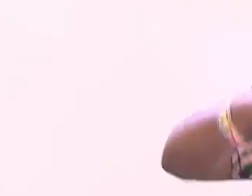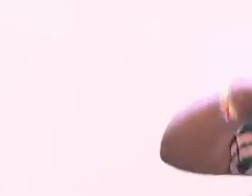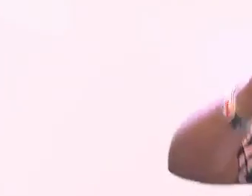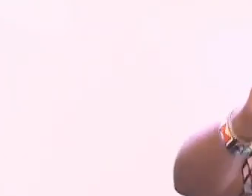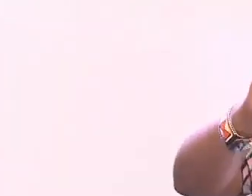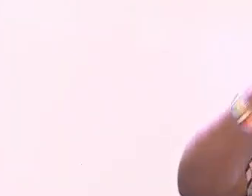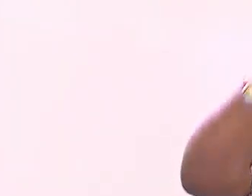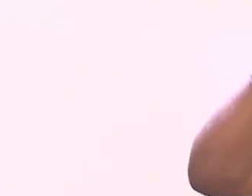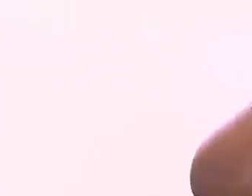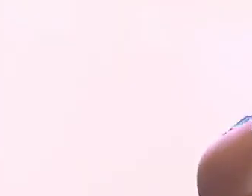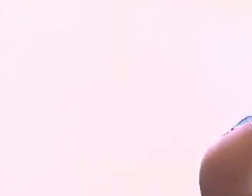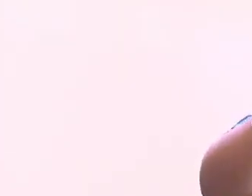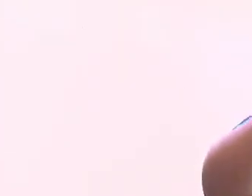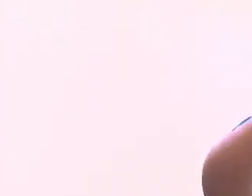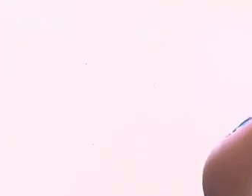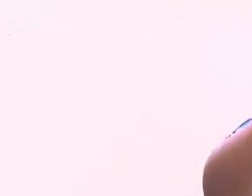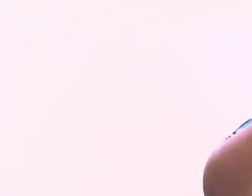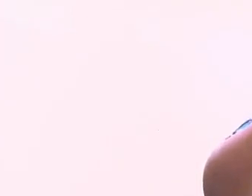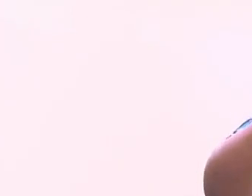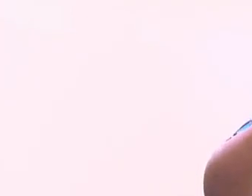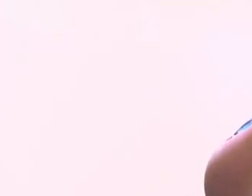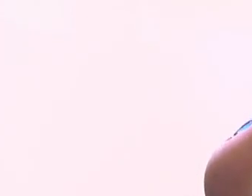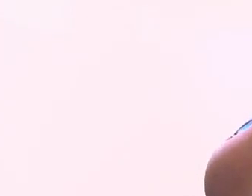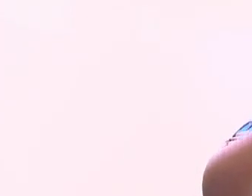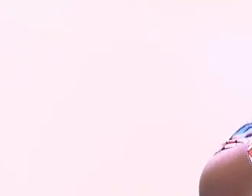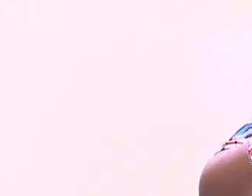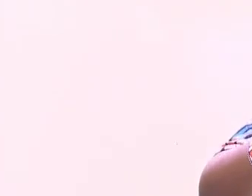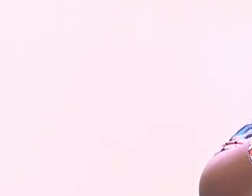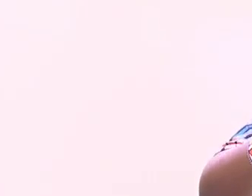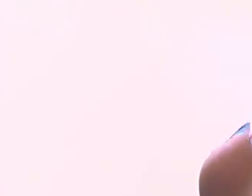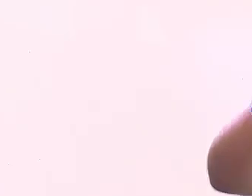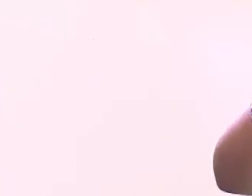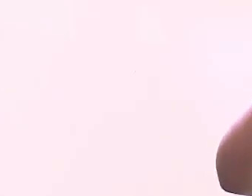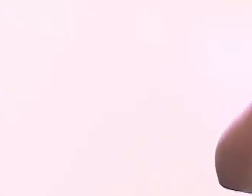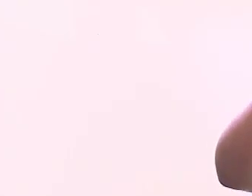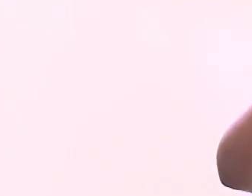hardwares, and as well, he's the senior most person of